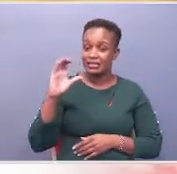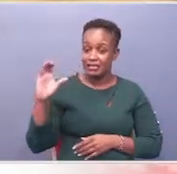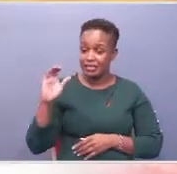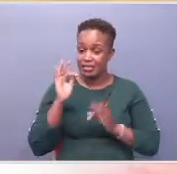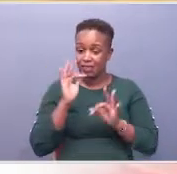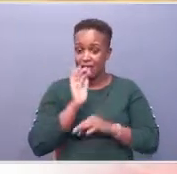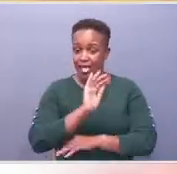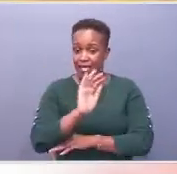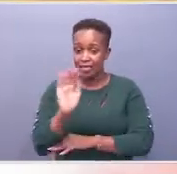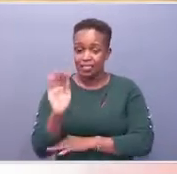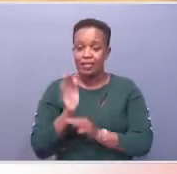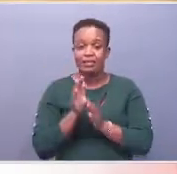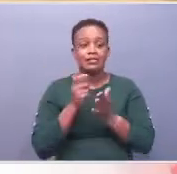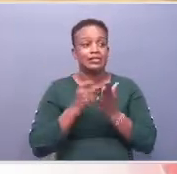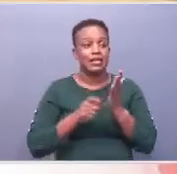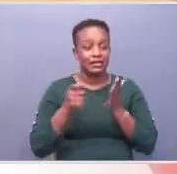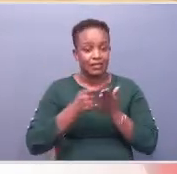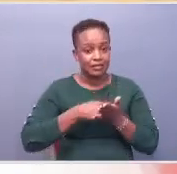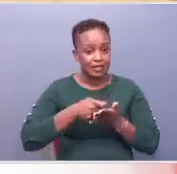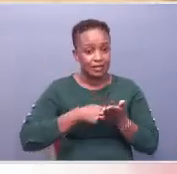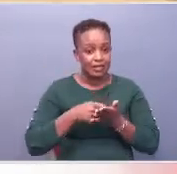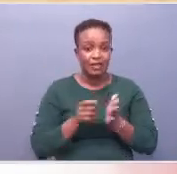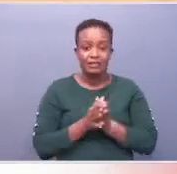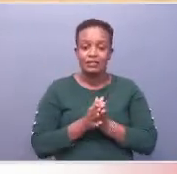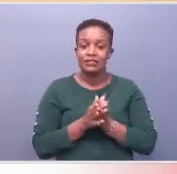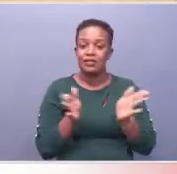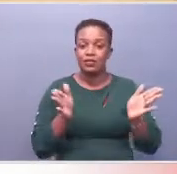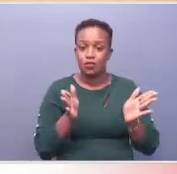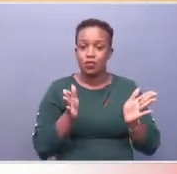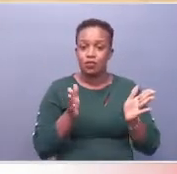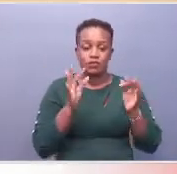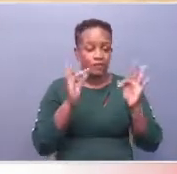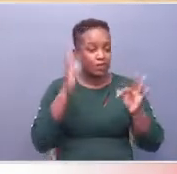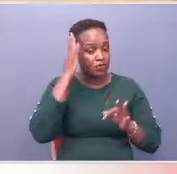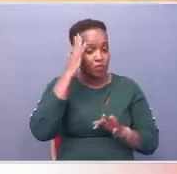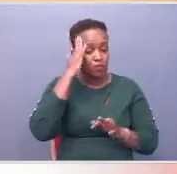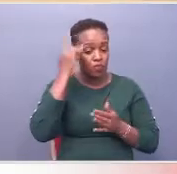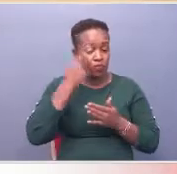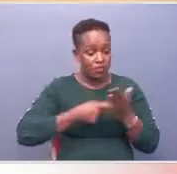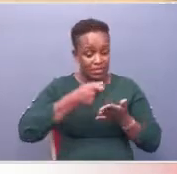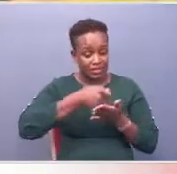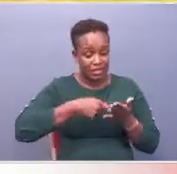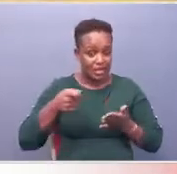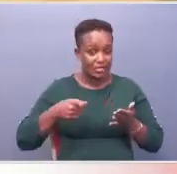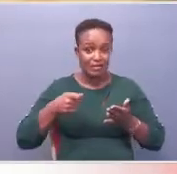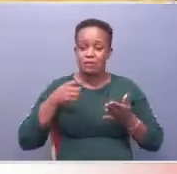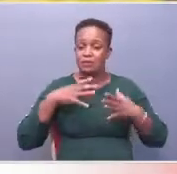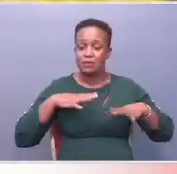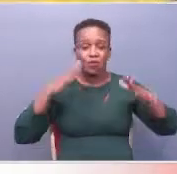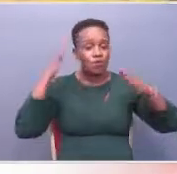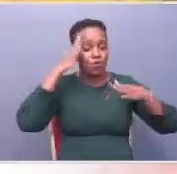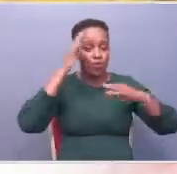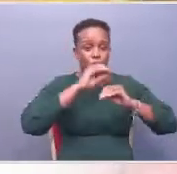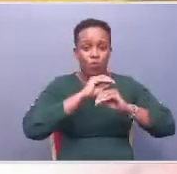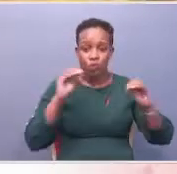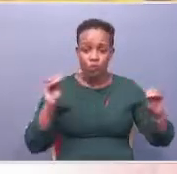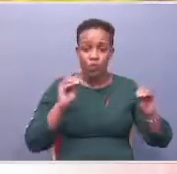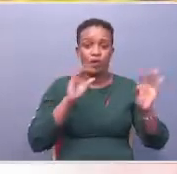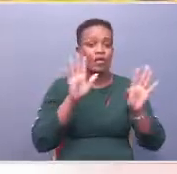general, what did they affix their signatures to? Probably nobody knows. Okay, that's why the whole thing, even